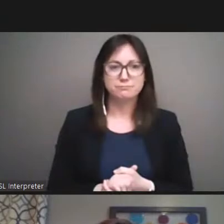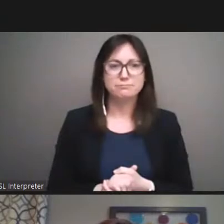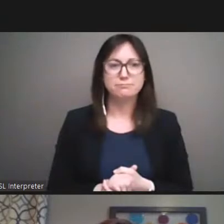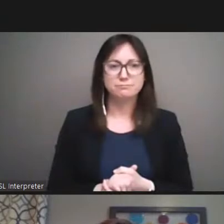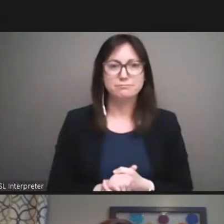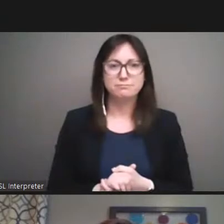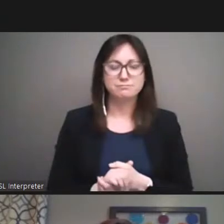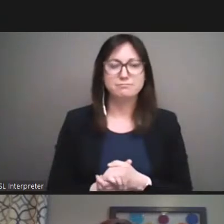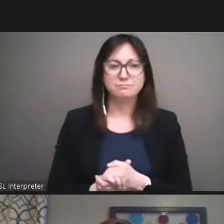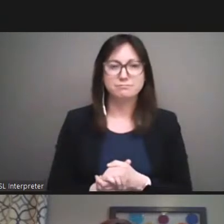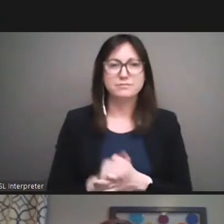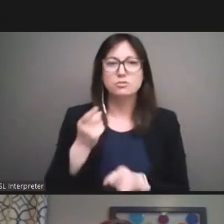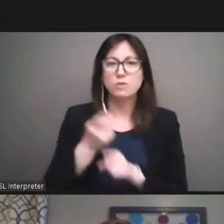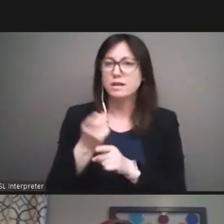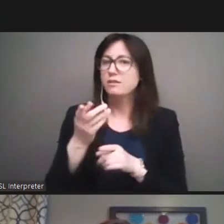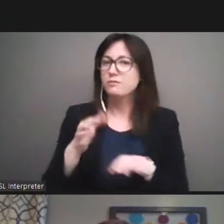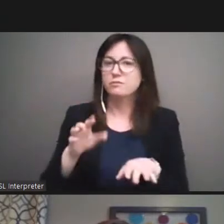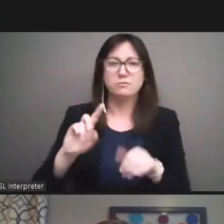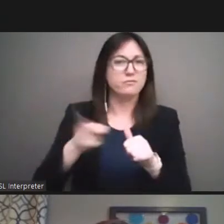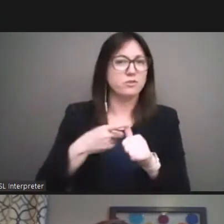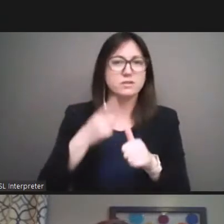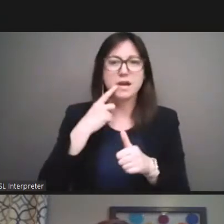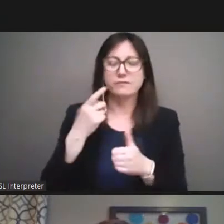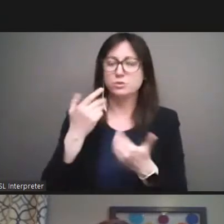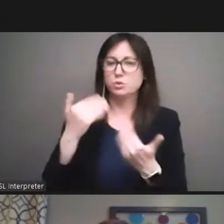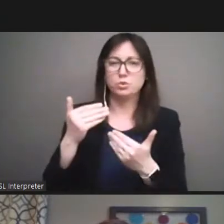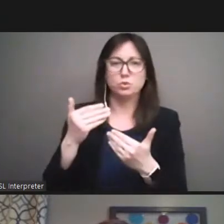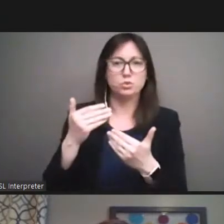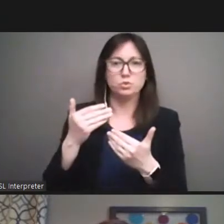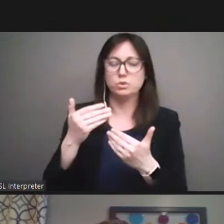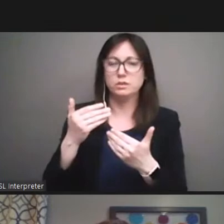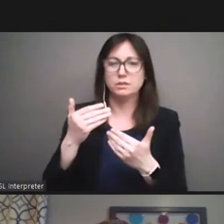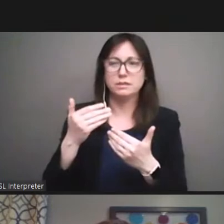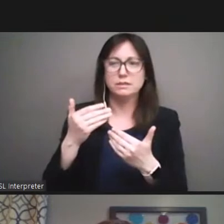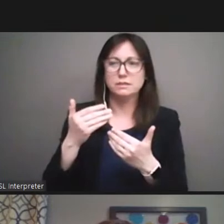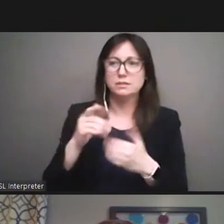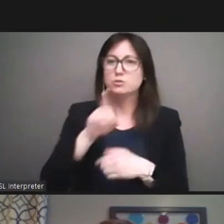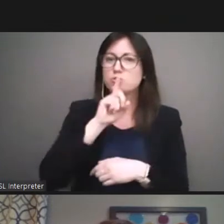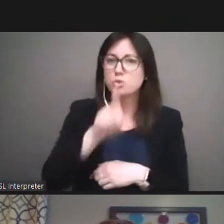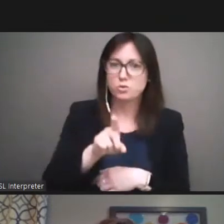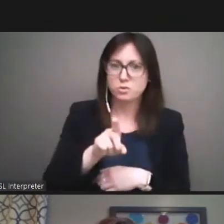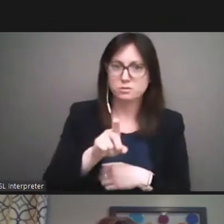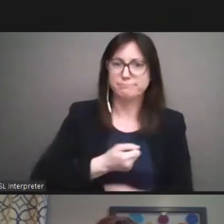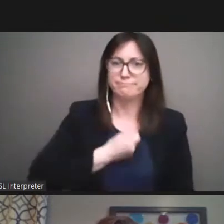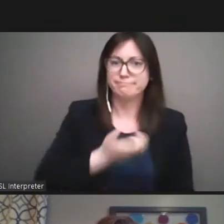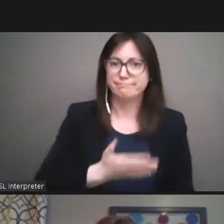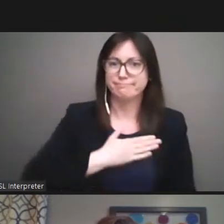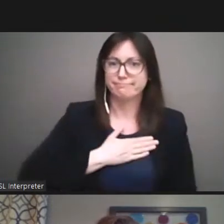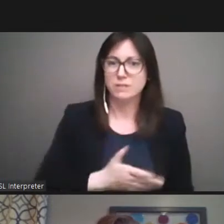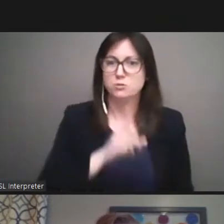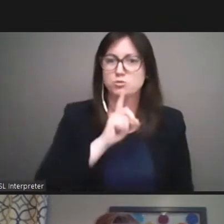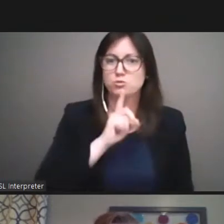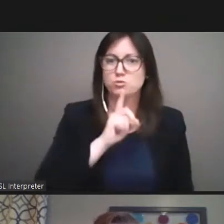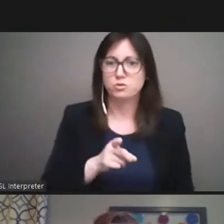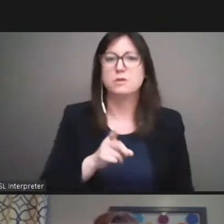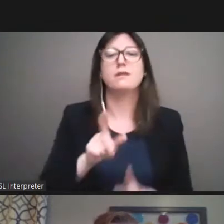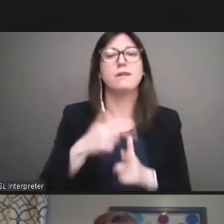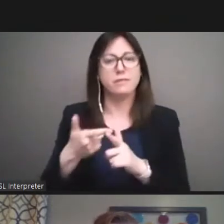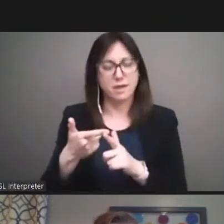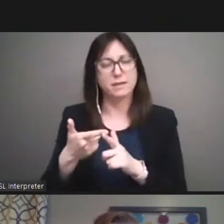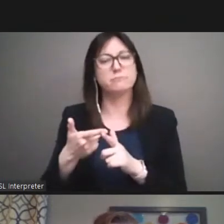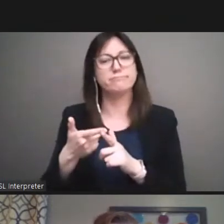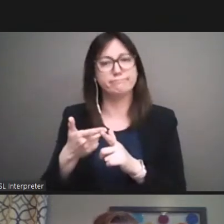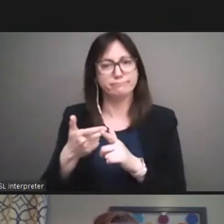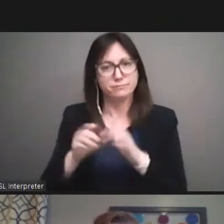before trust and relationships, which is what I'm hearing and what's coming to mind